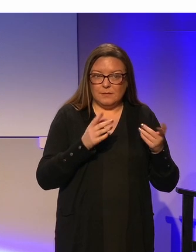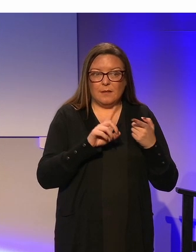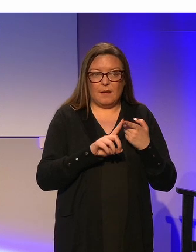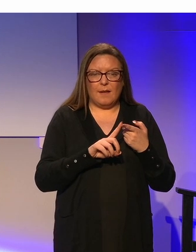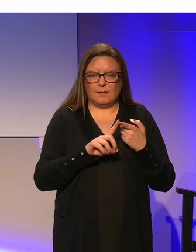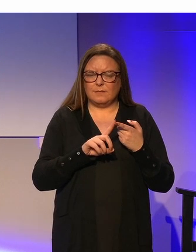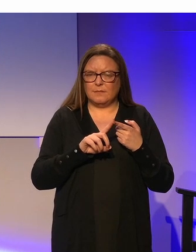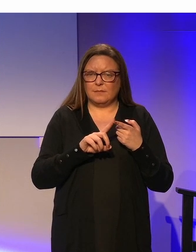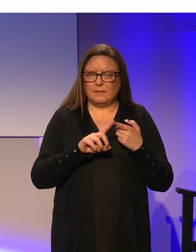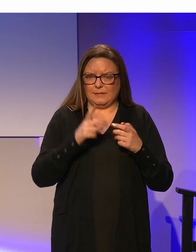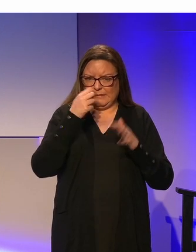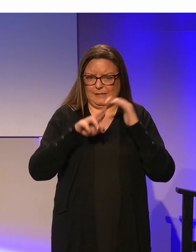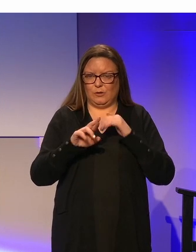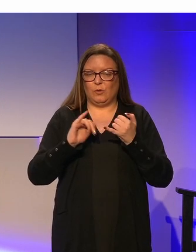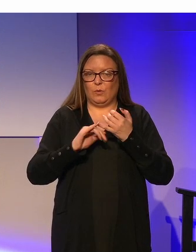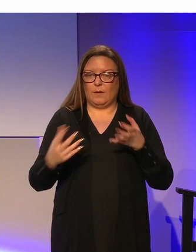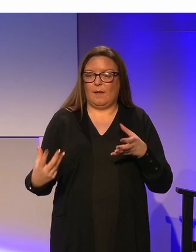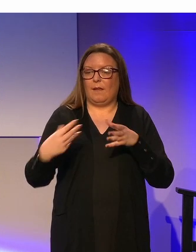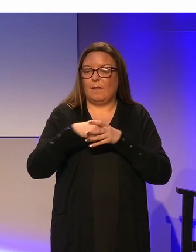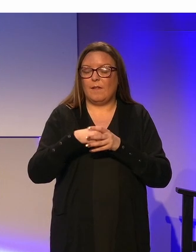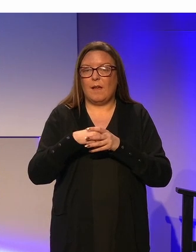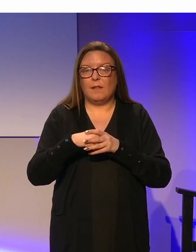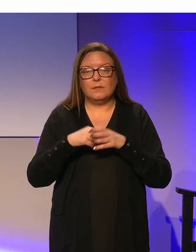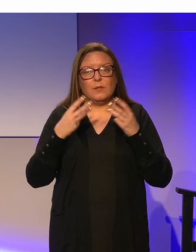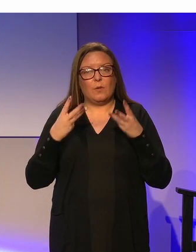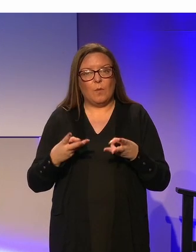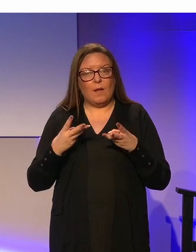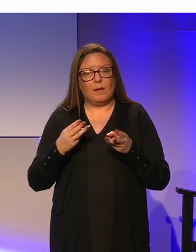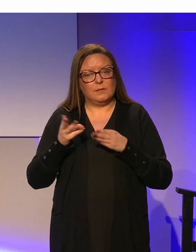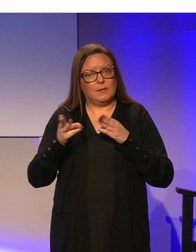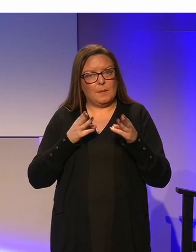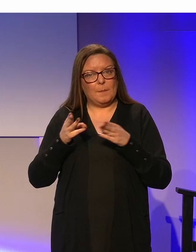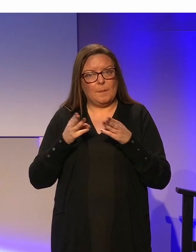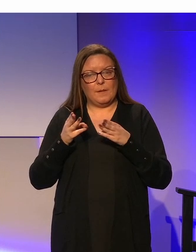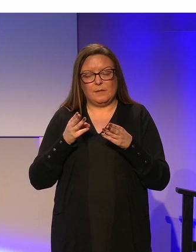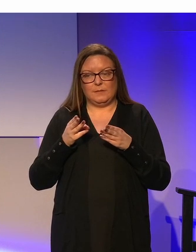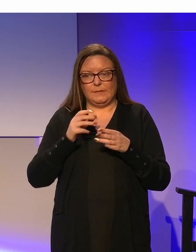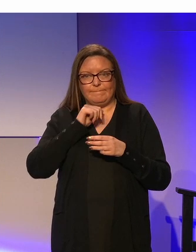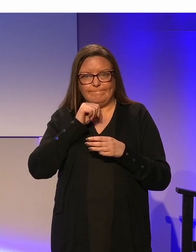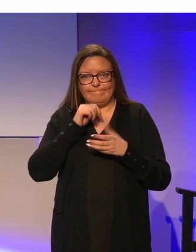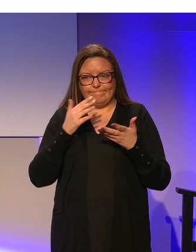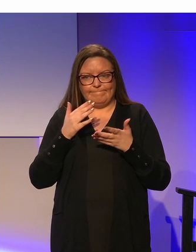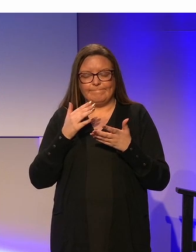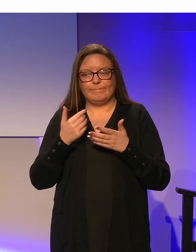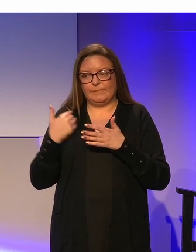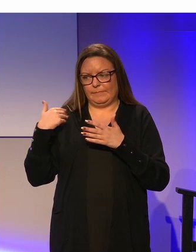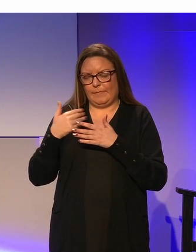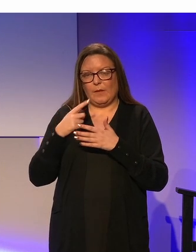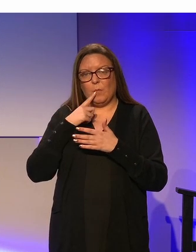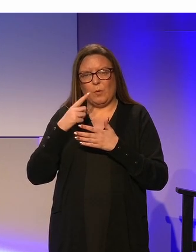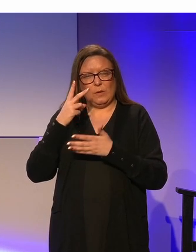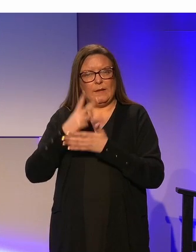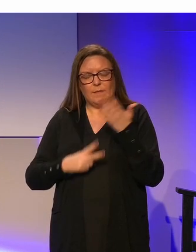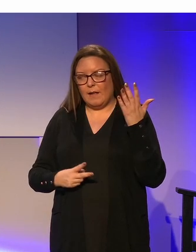involved with us as researchers, they just brought a closeness to practice that we did not have, which was very valuable and gave